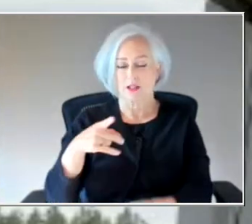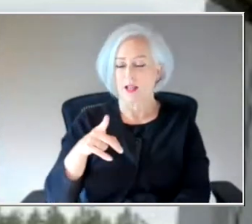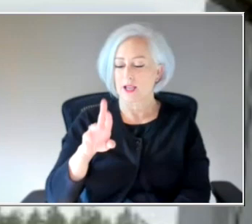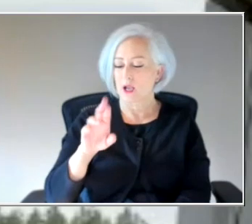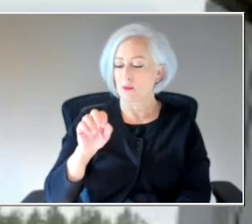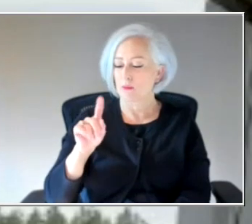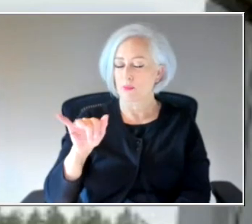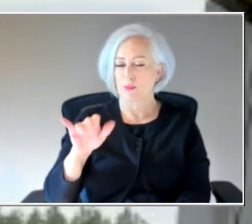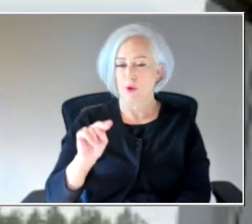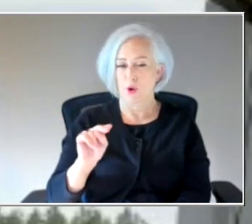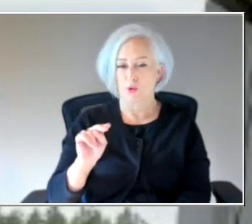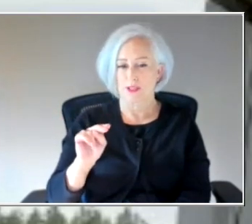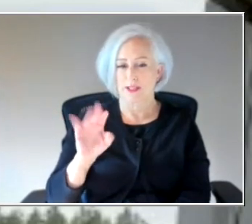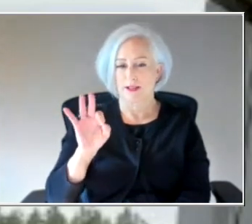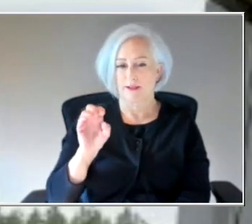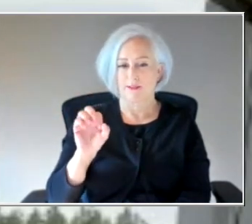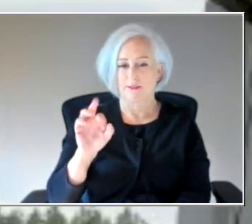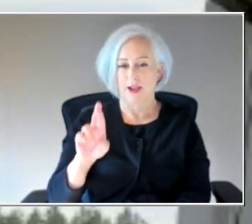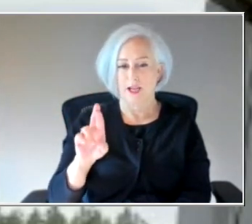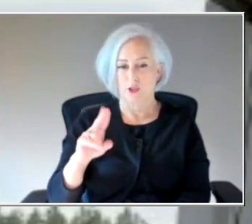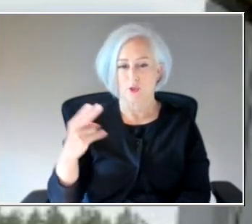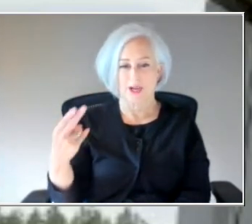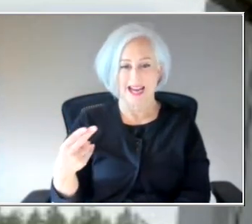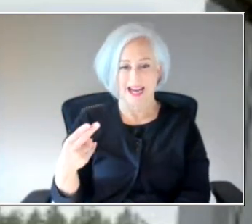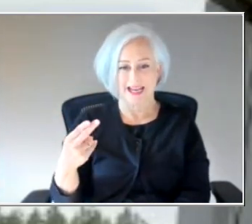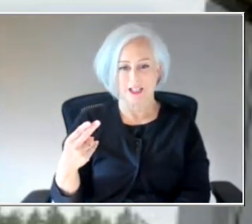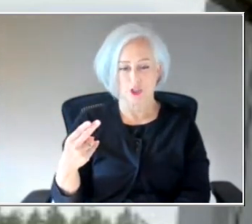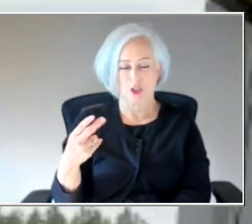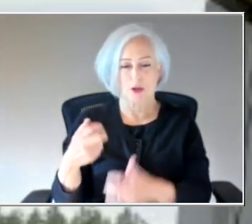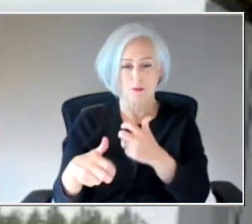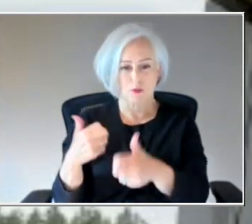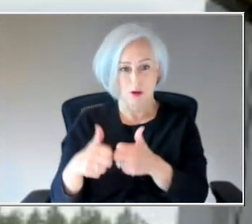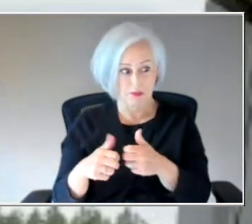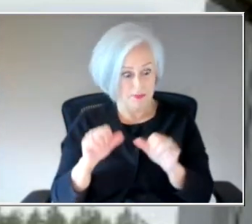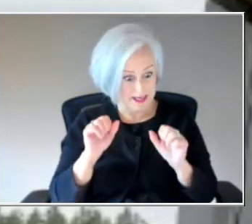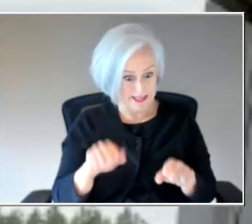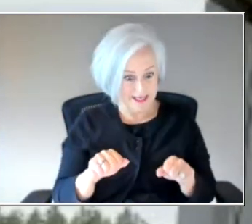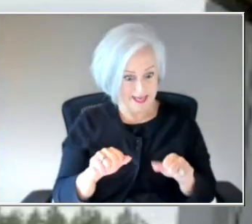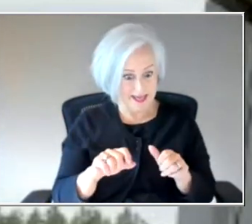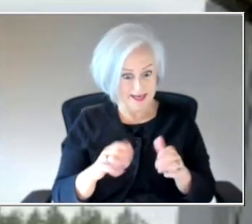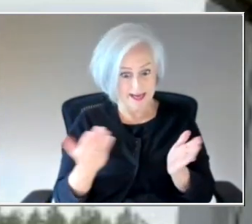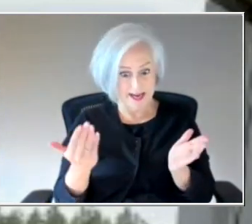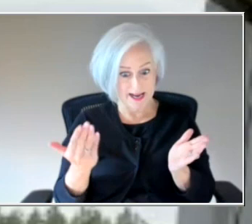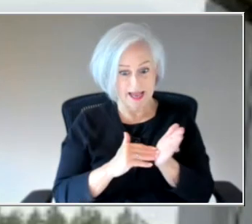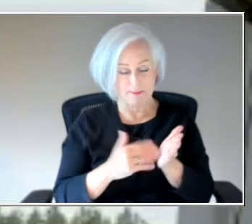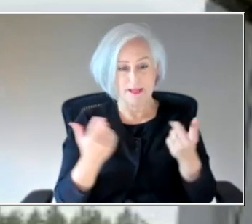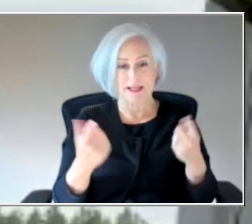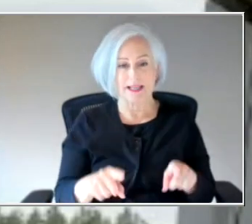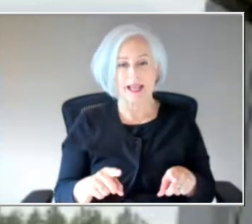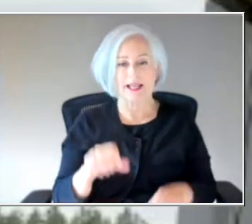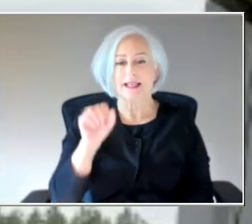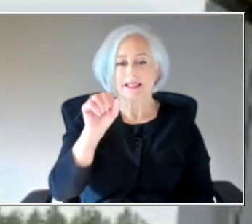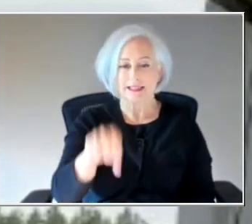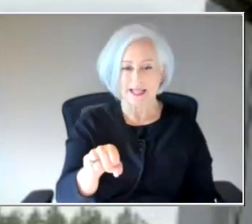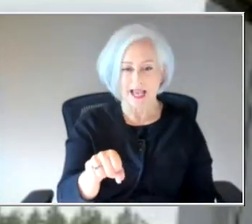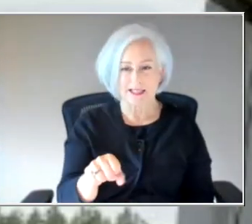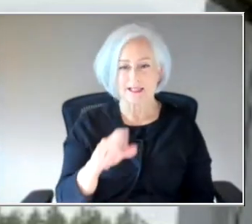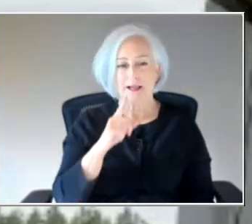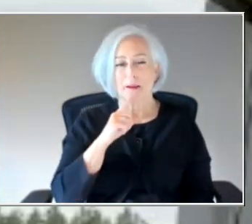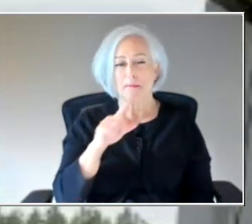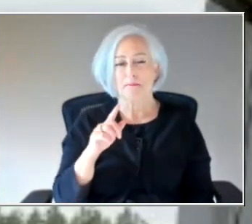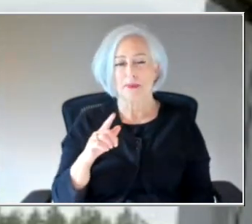H issue. I mean, can it come back? Yes. Is it very low chance? Kind of more in the